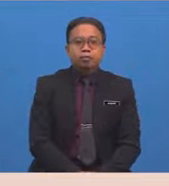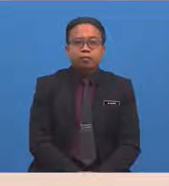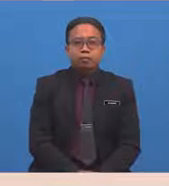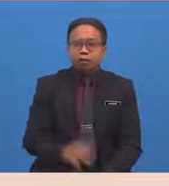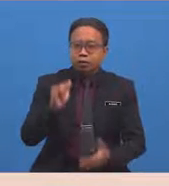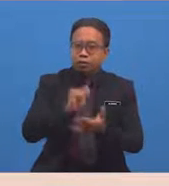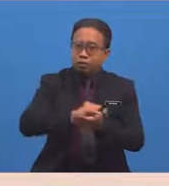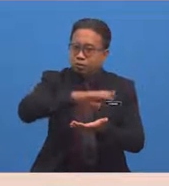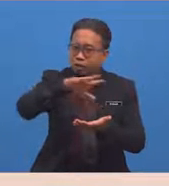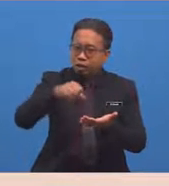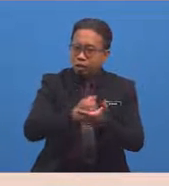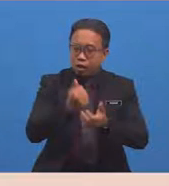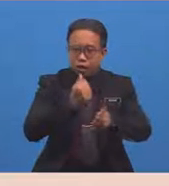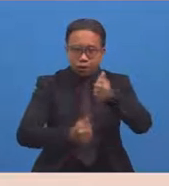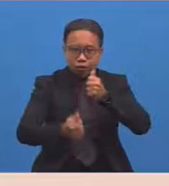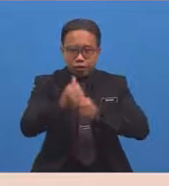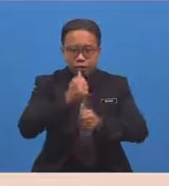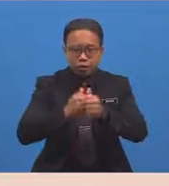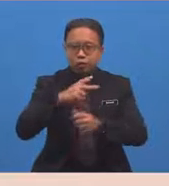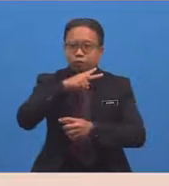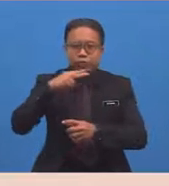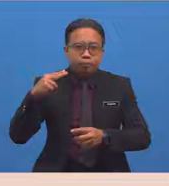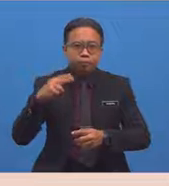These are all action verbs.